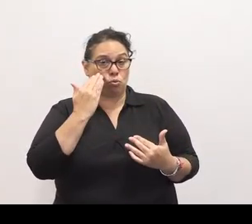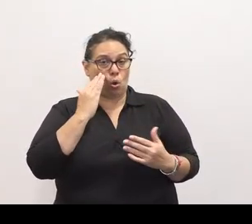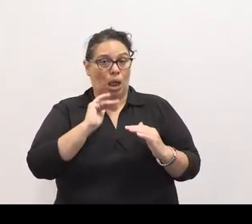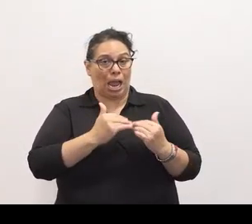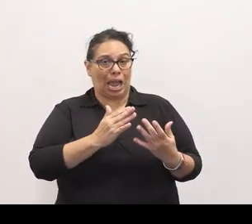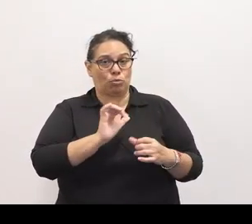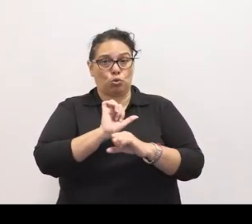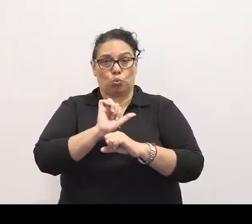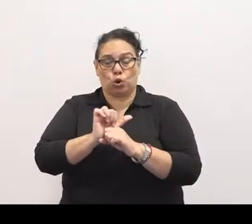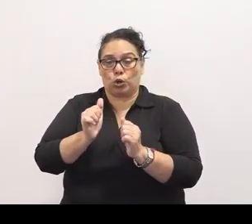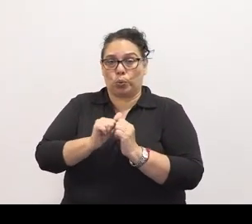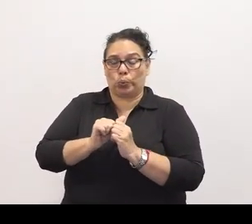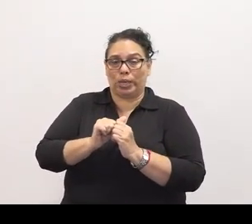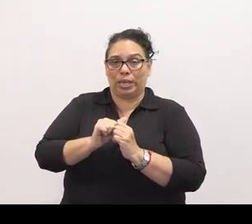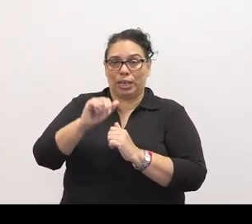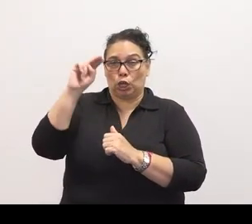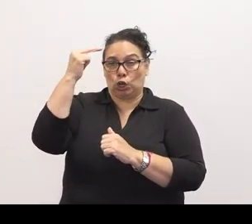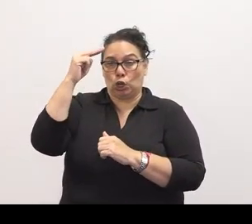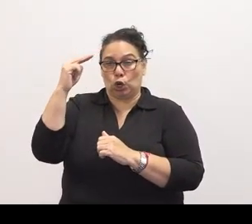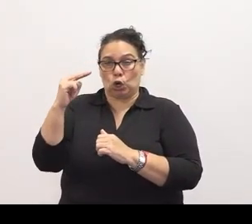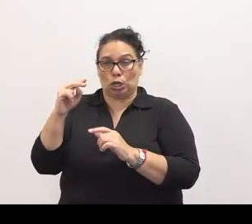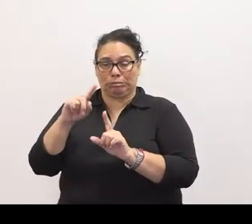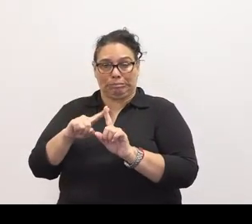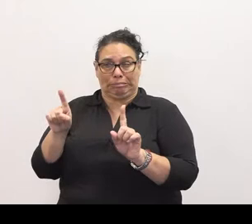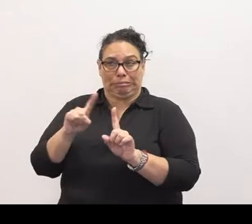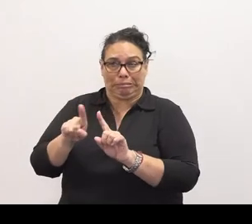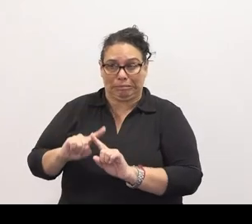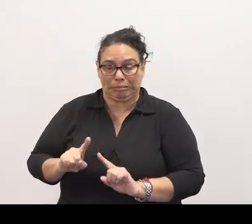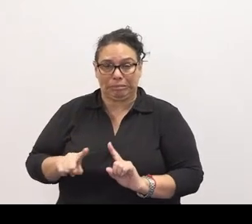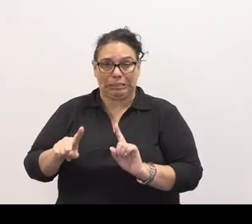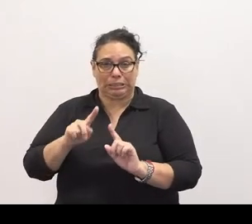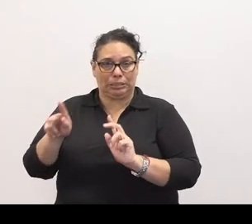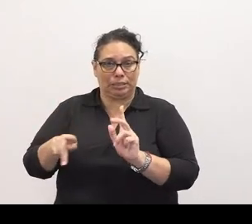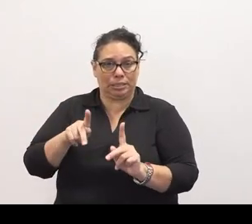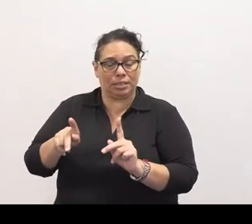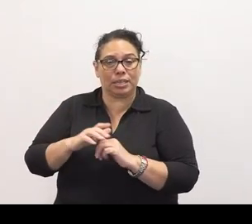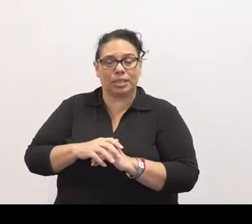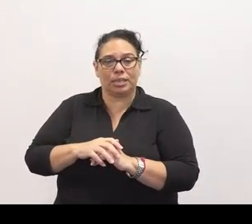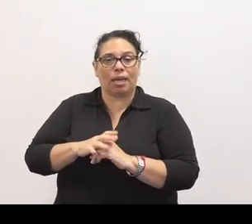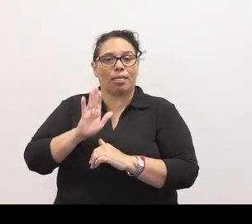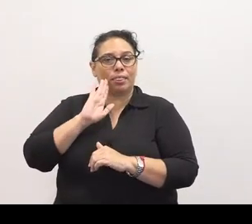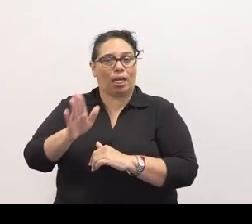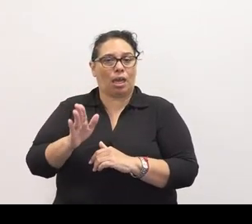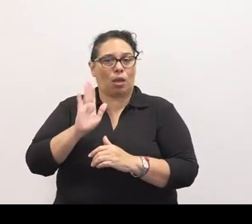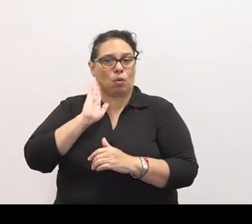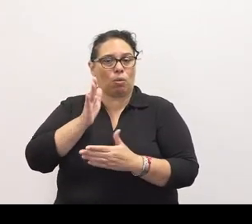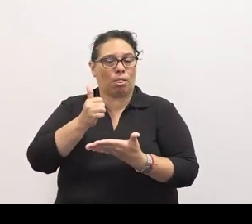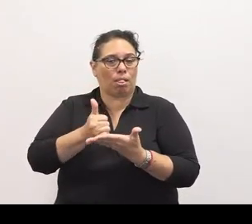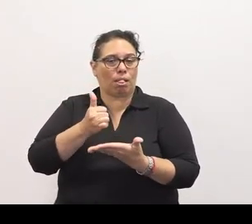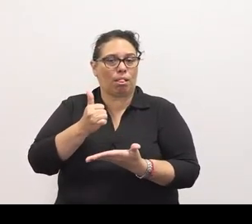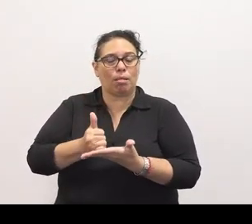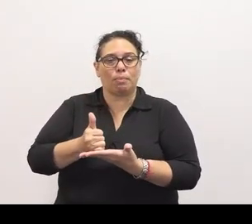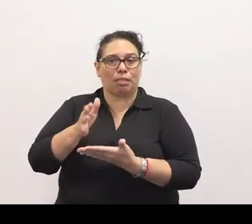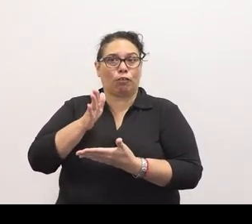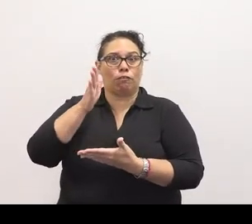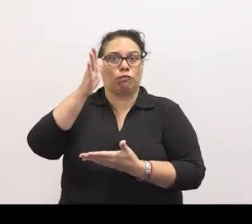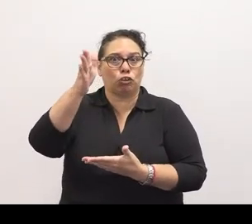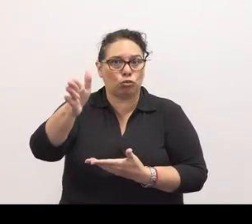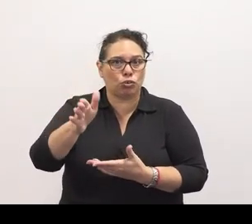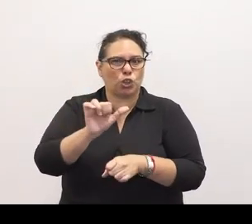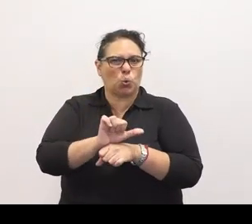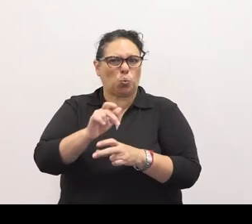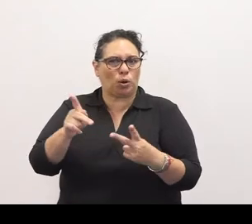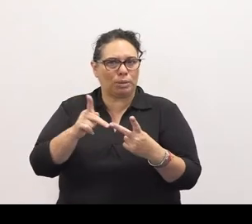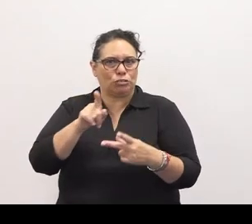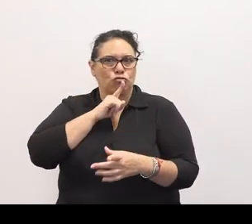with neurodiverse individuals. This will translate into future workplaces with real inclusion. We recommend that the